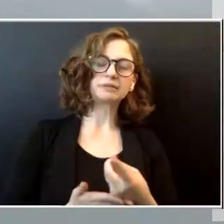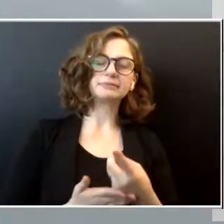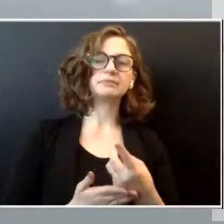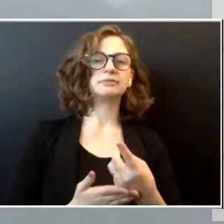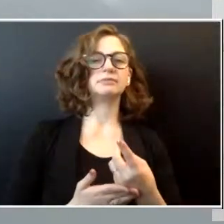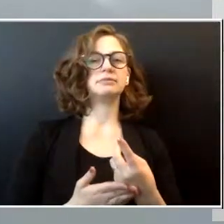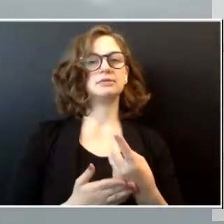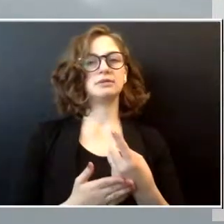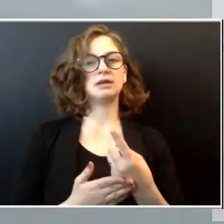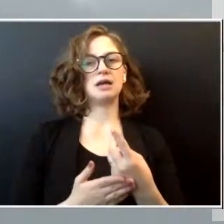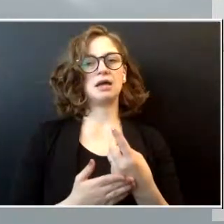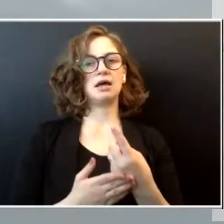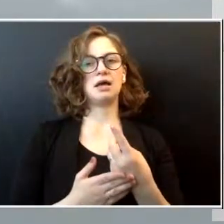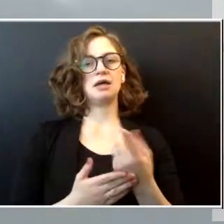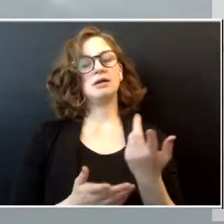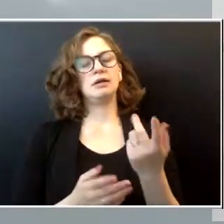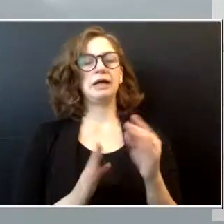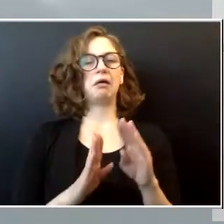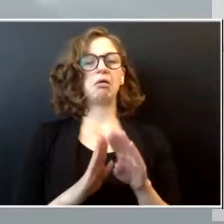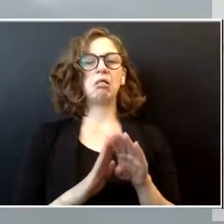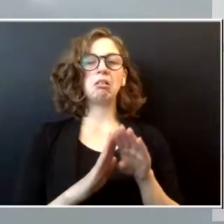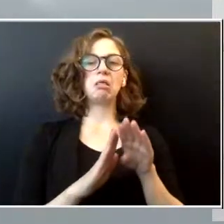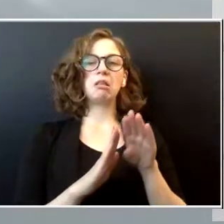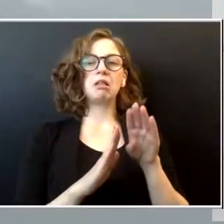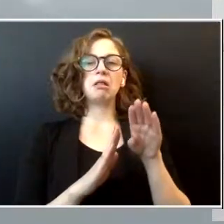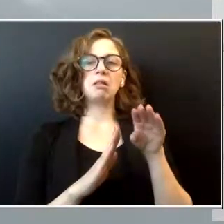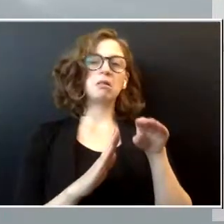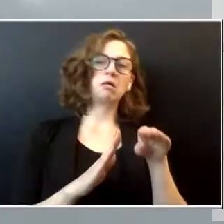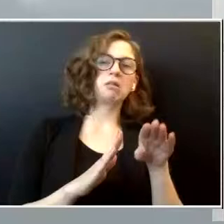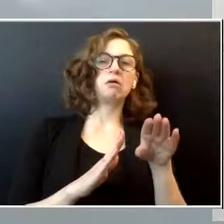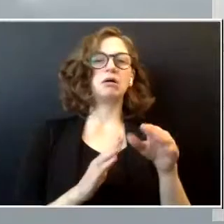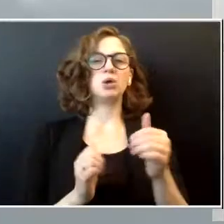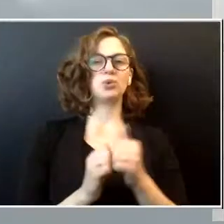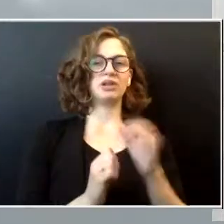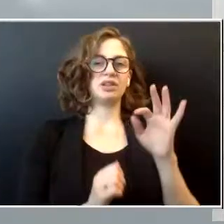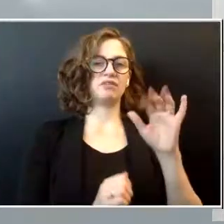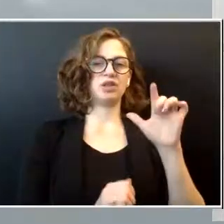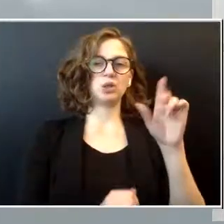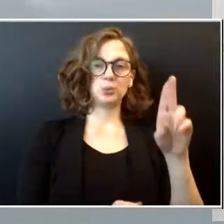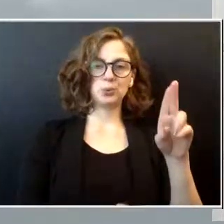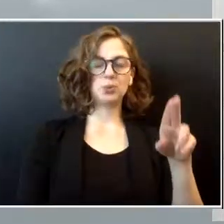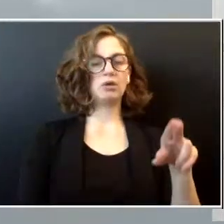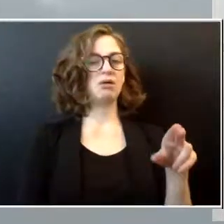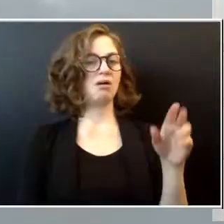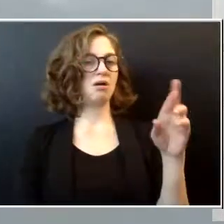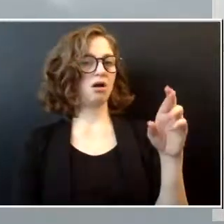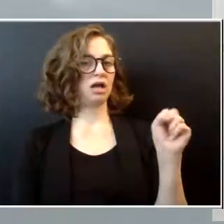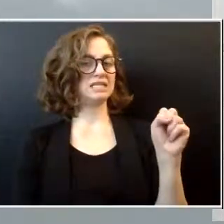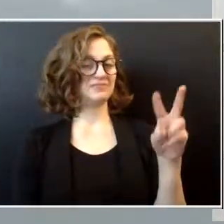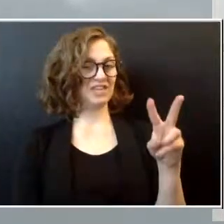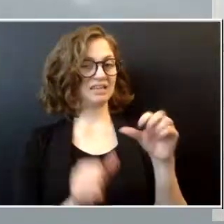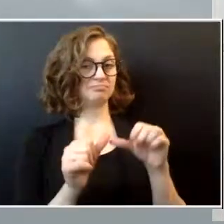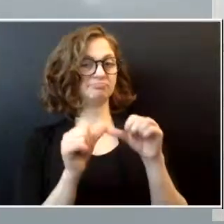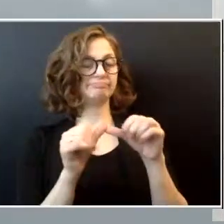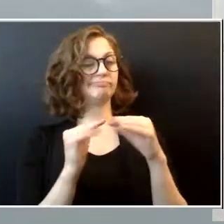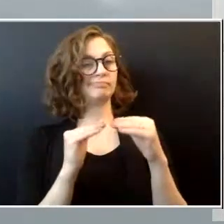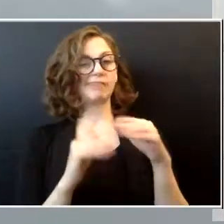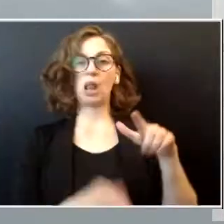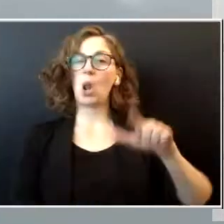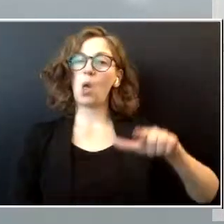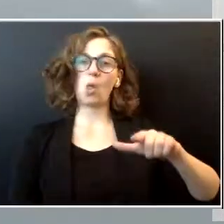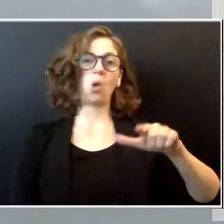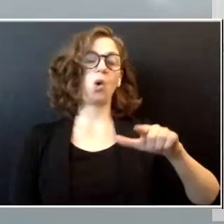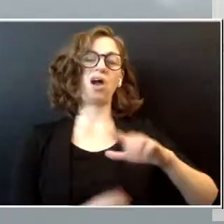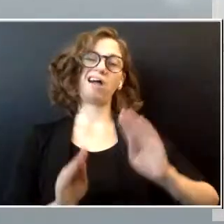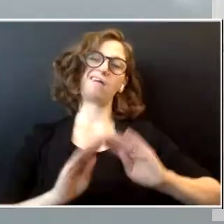bit slightly as far as influenza admissions. RSV admissions have continued to stay low, and obviously in the green there, the COVID admissions